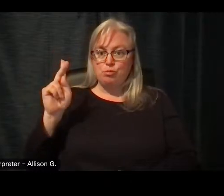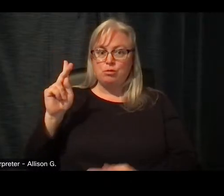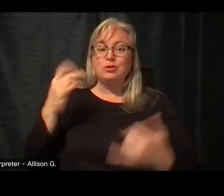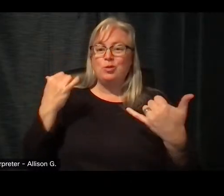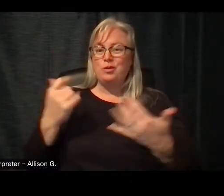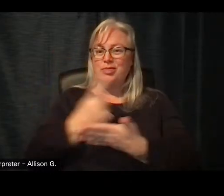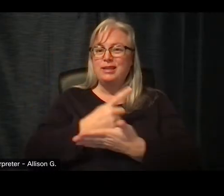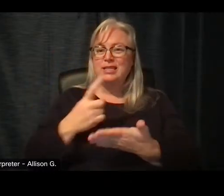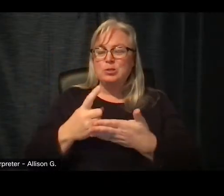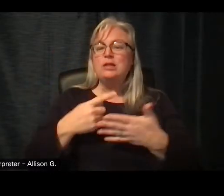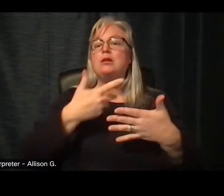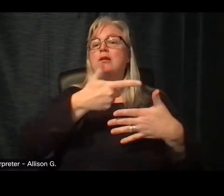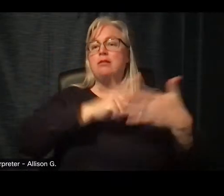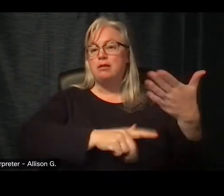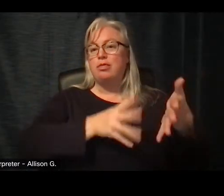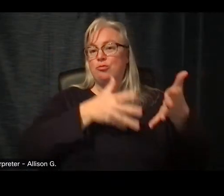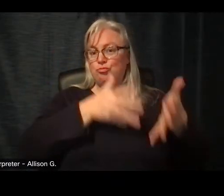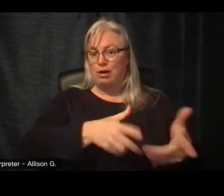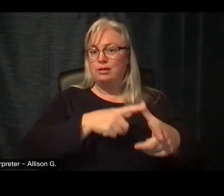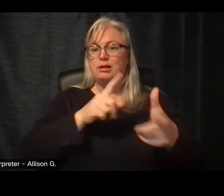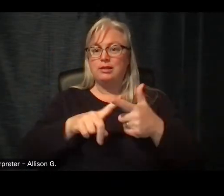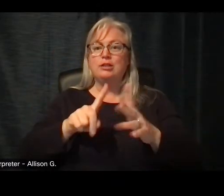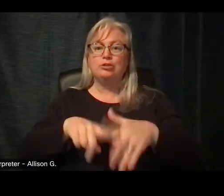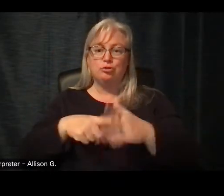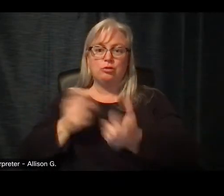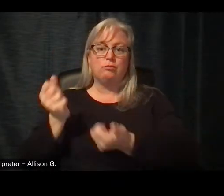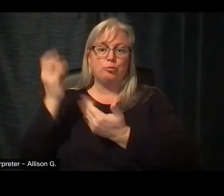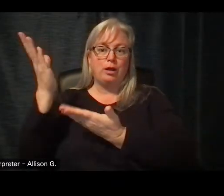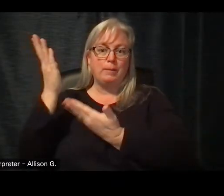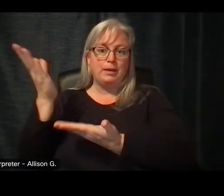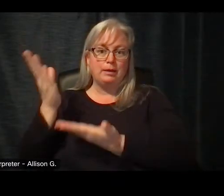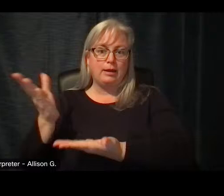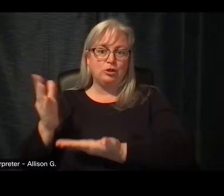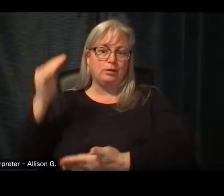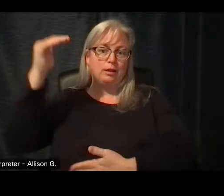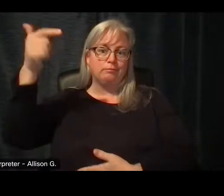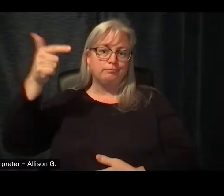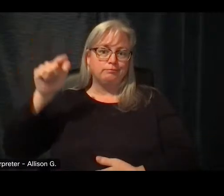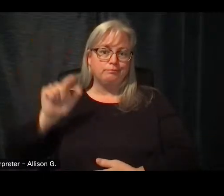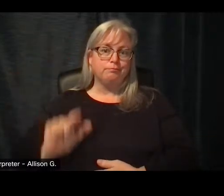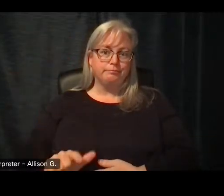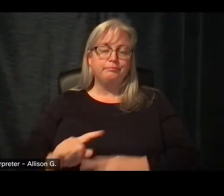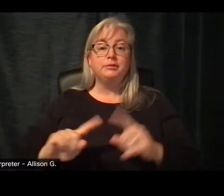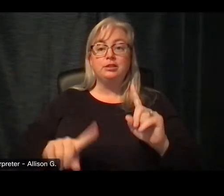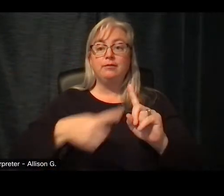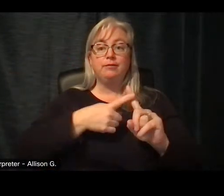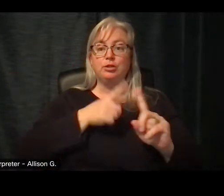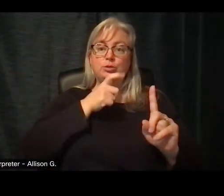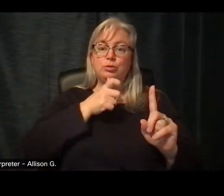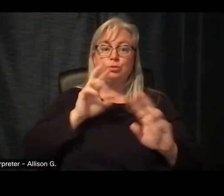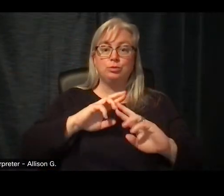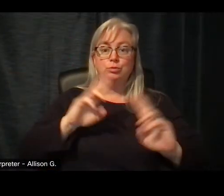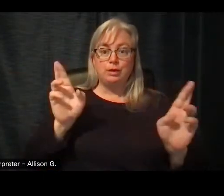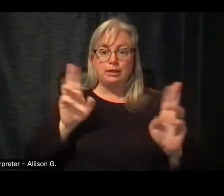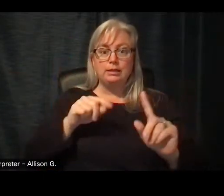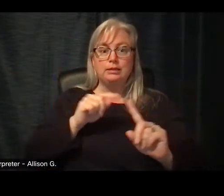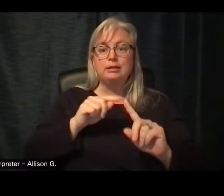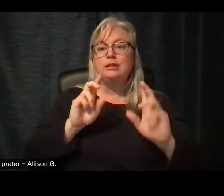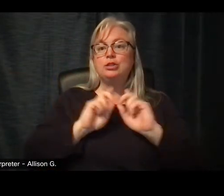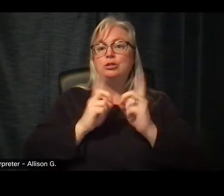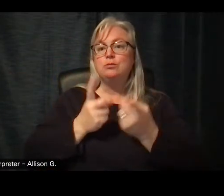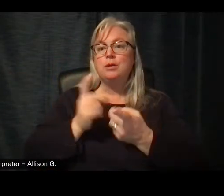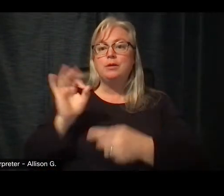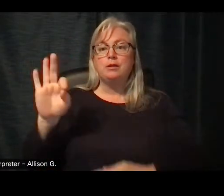just run through the rest of them, and then we'll just start making the recommendations and go down the line. So first one up, looks like we've got Department